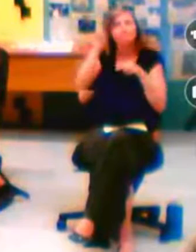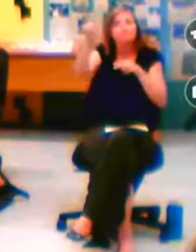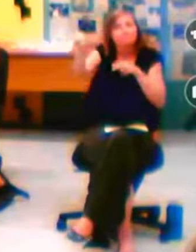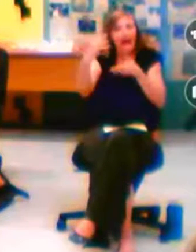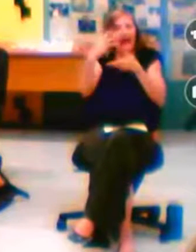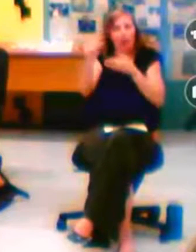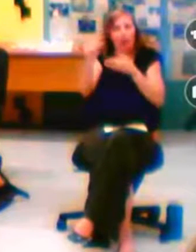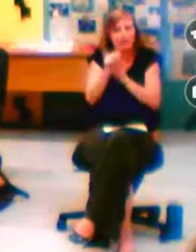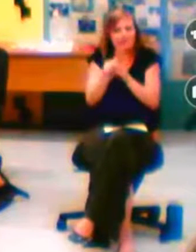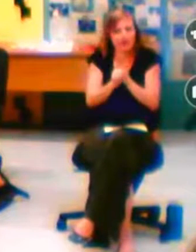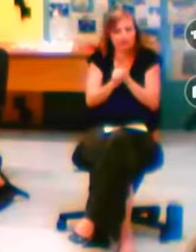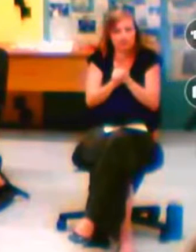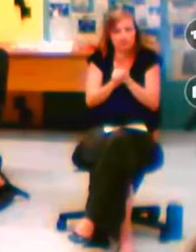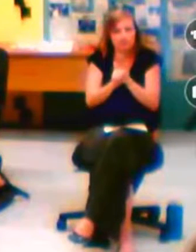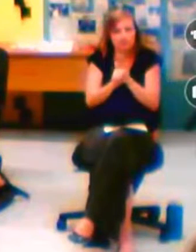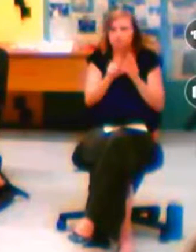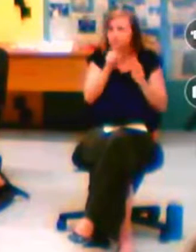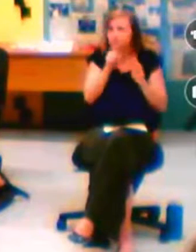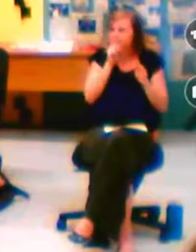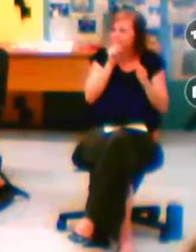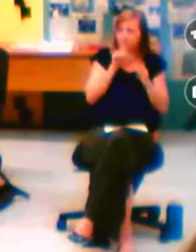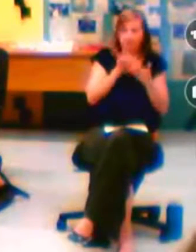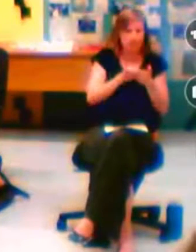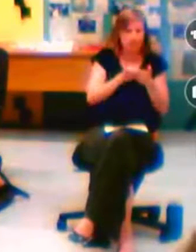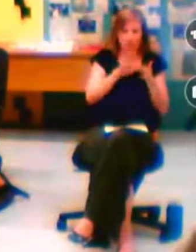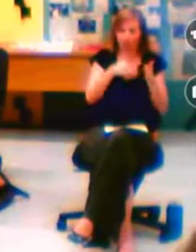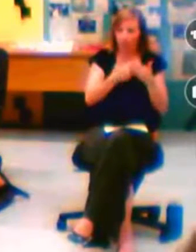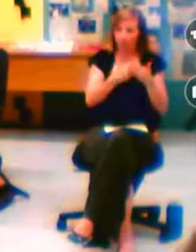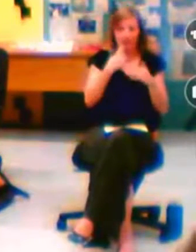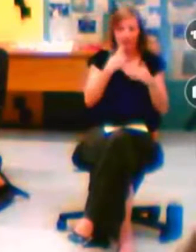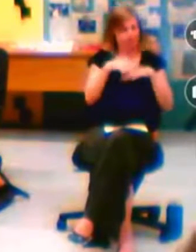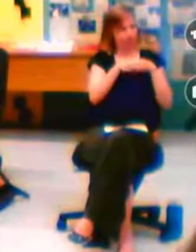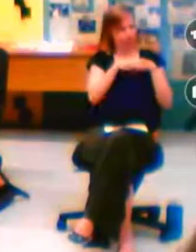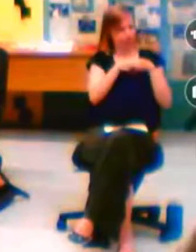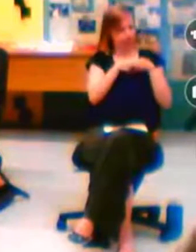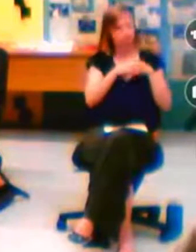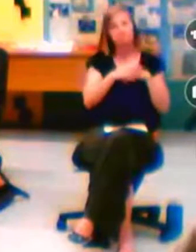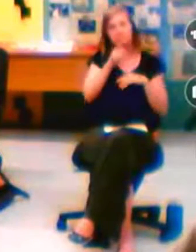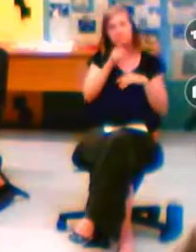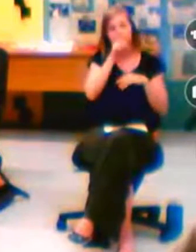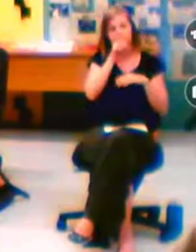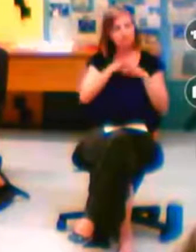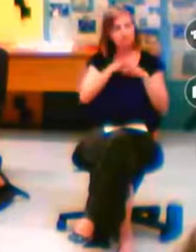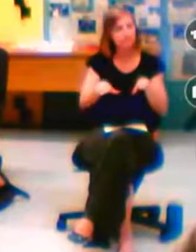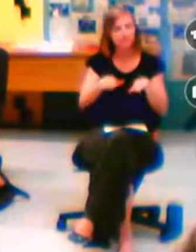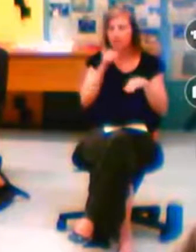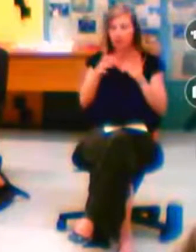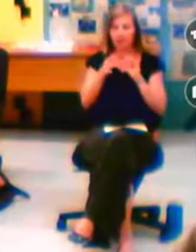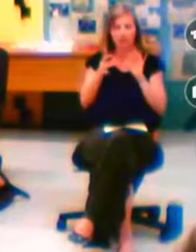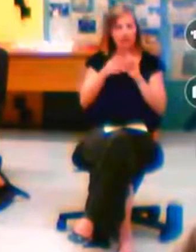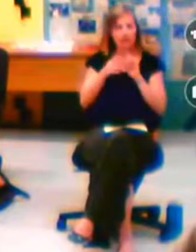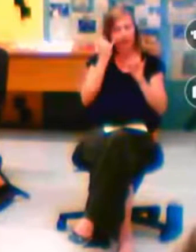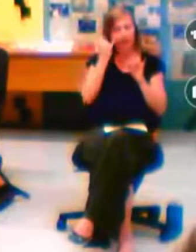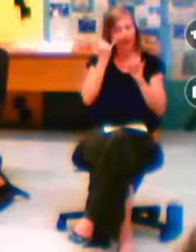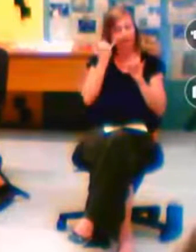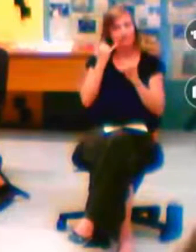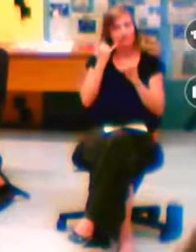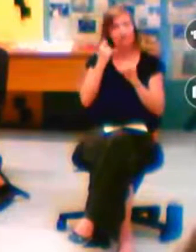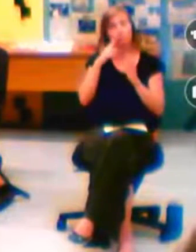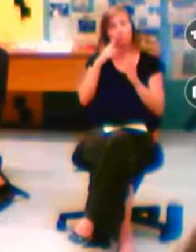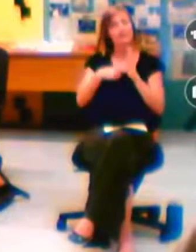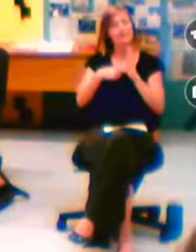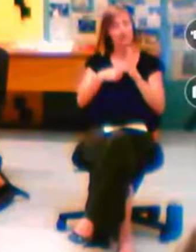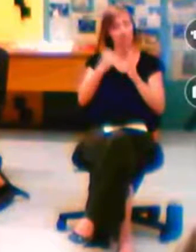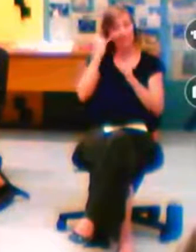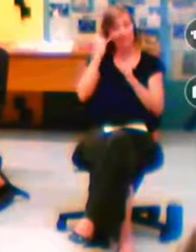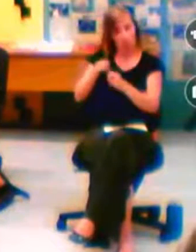The amendment simply says that it has to make arrangements to provide services for people who are temporarily out of the state.